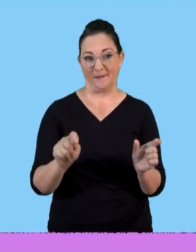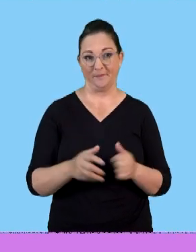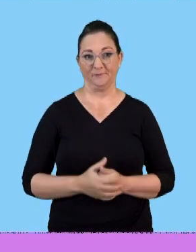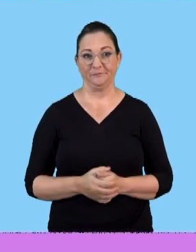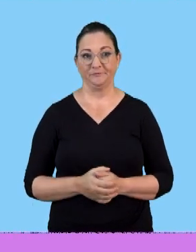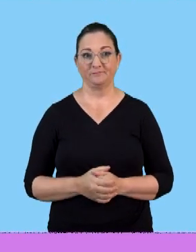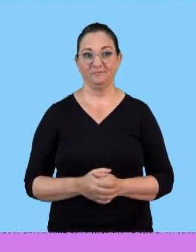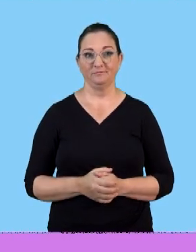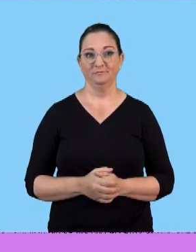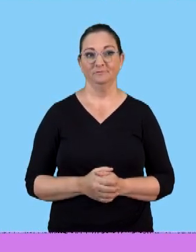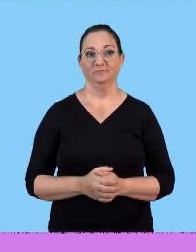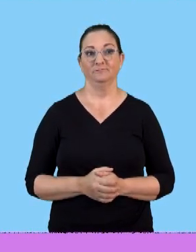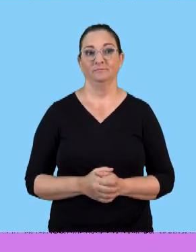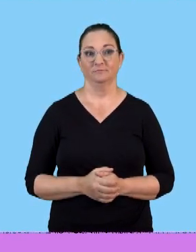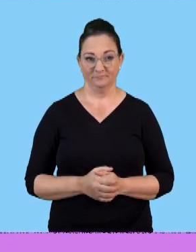Cape.